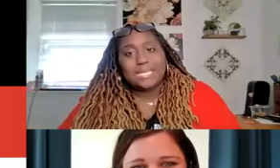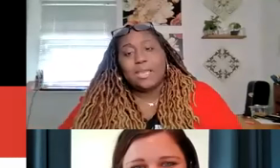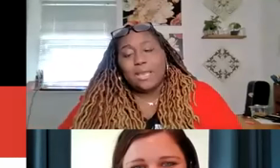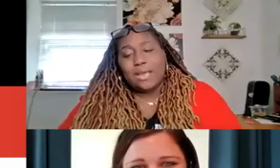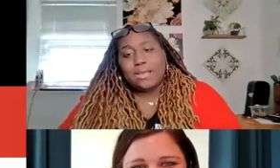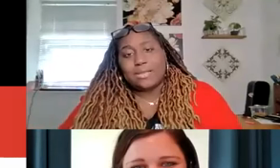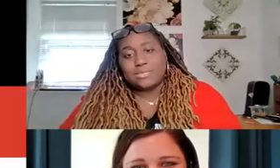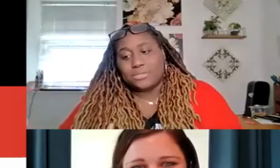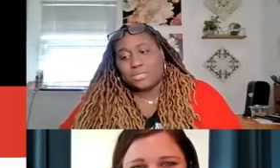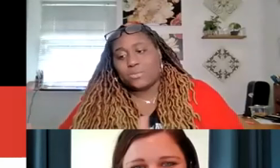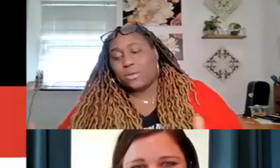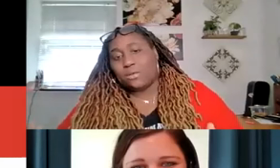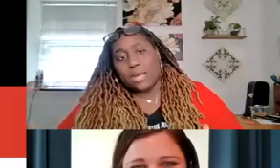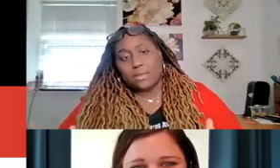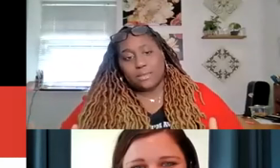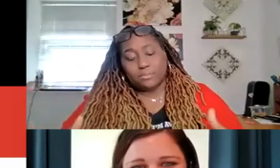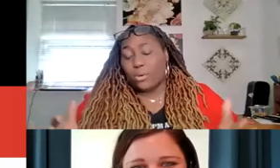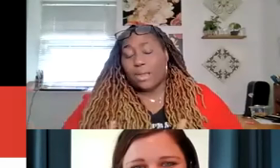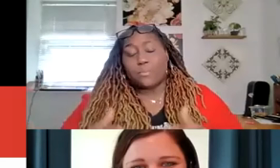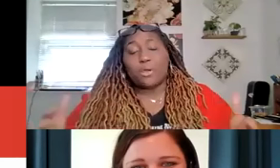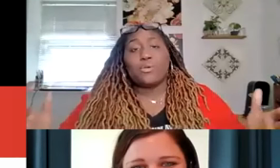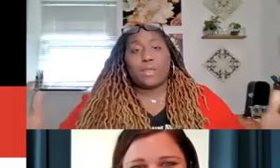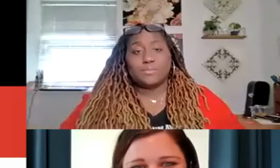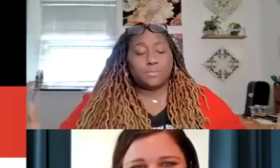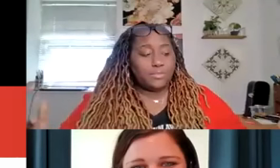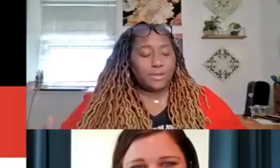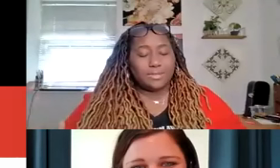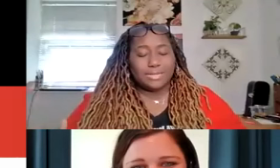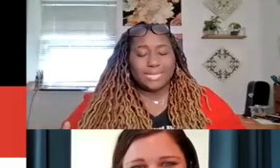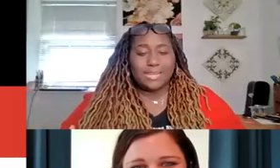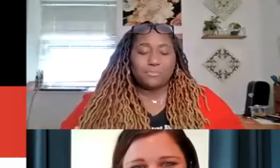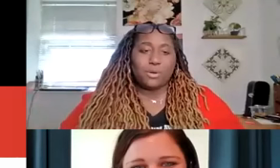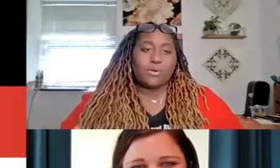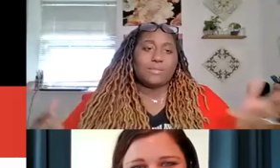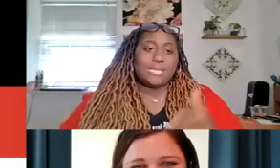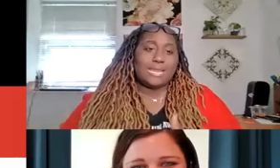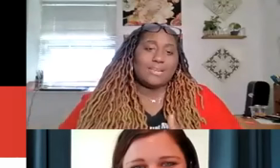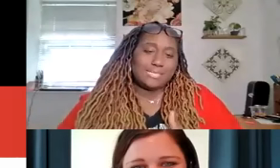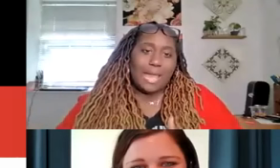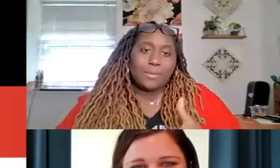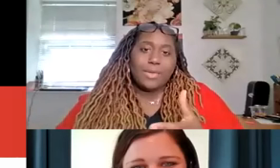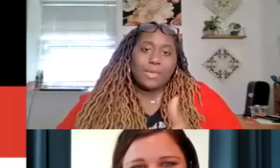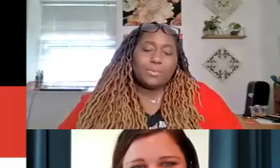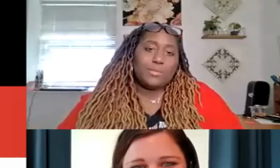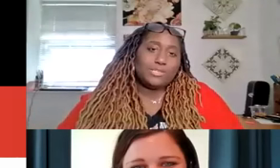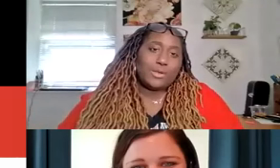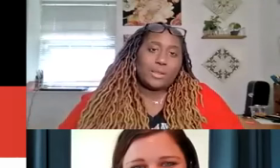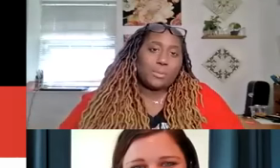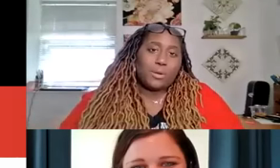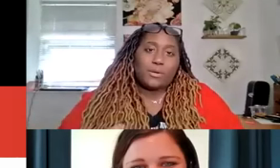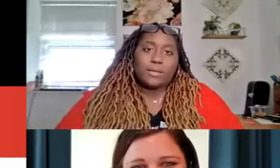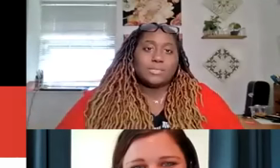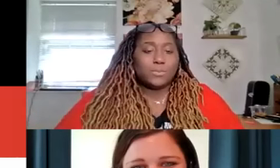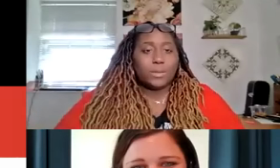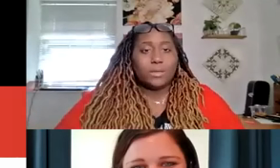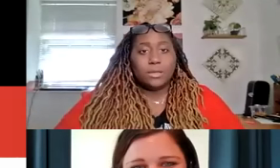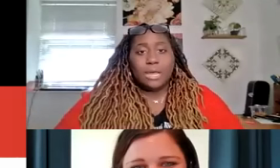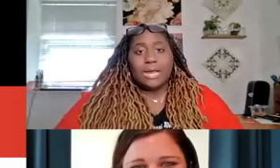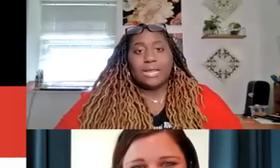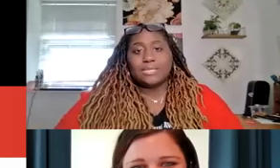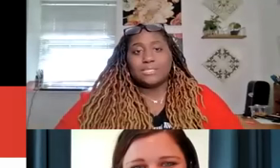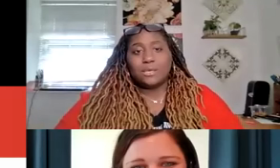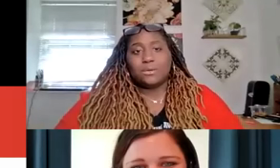ENT customers as well. Well, our programs, both of our TANF programs and our SNAP employment and training programs as